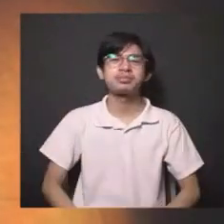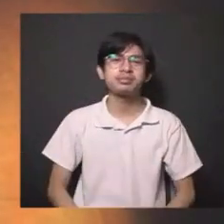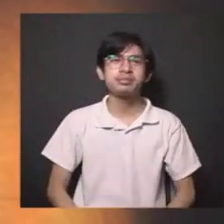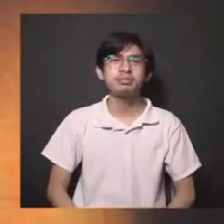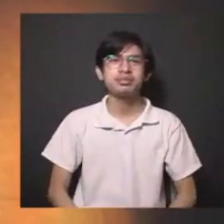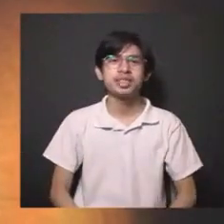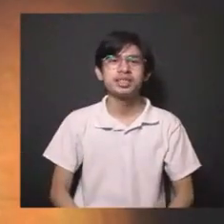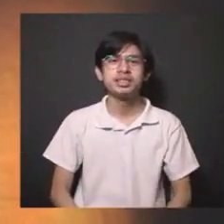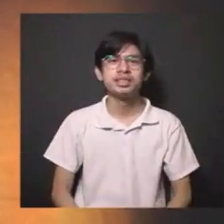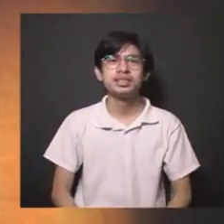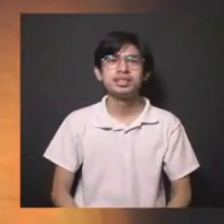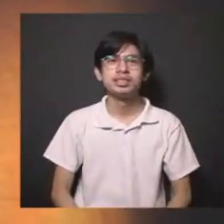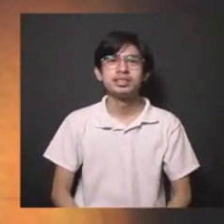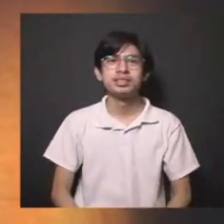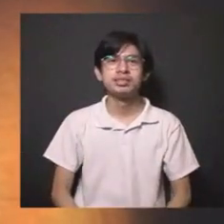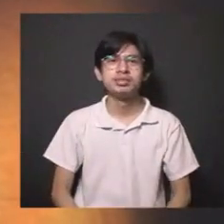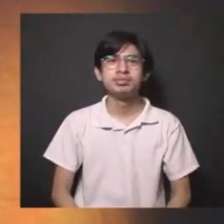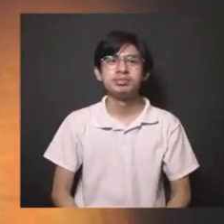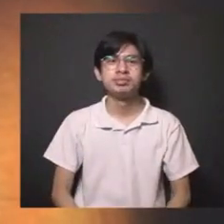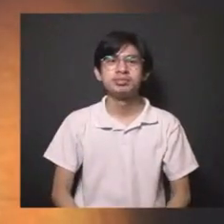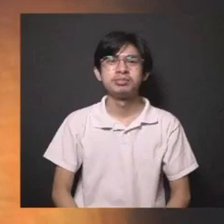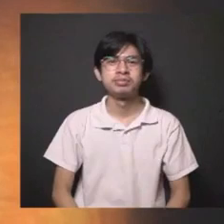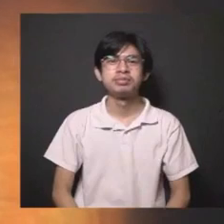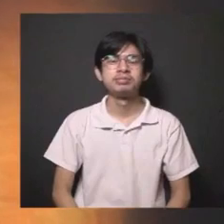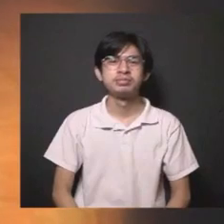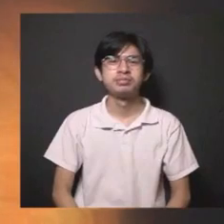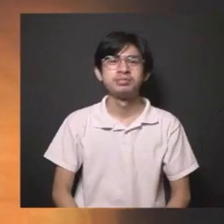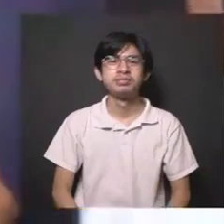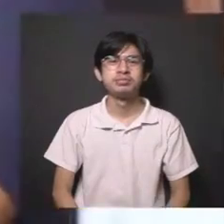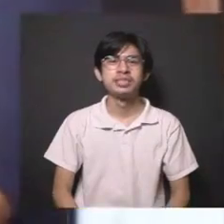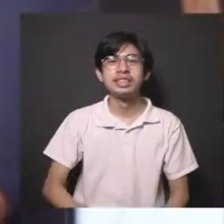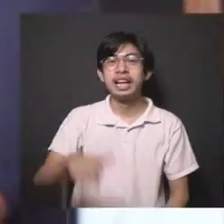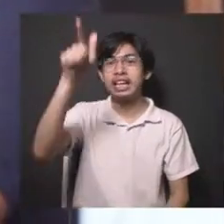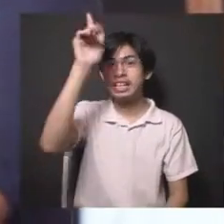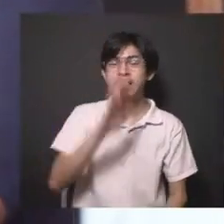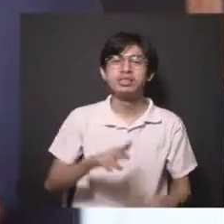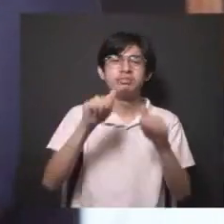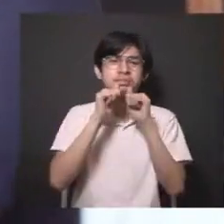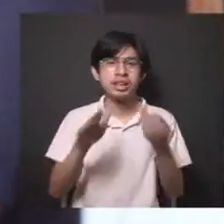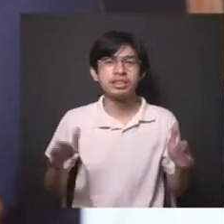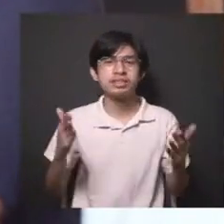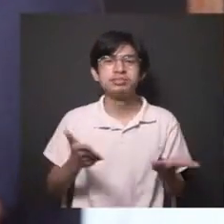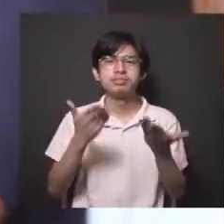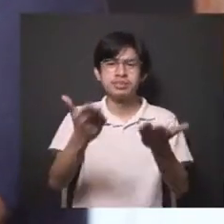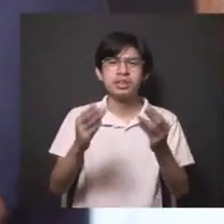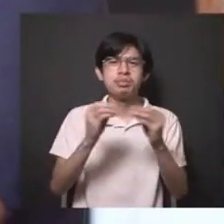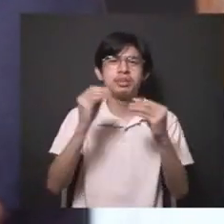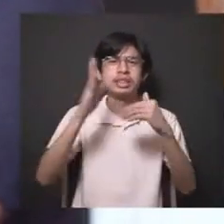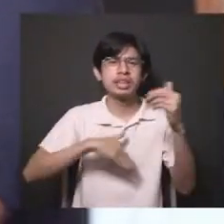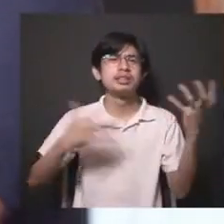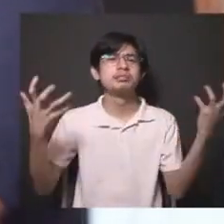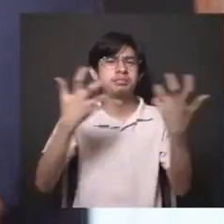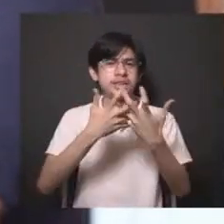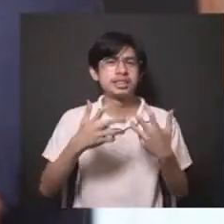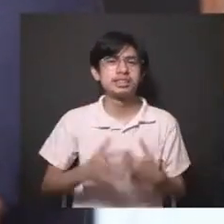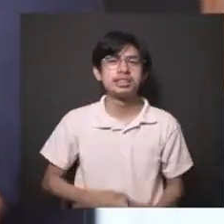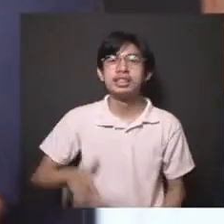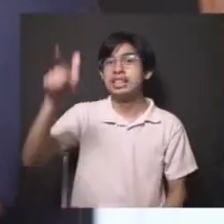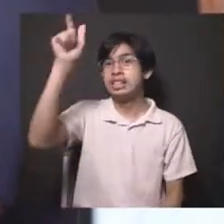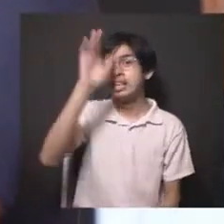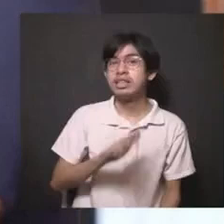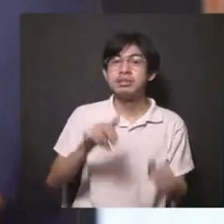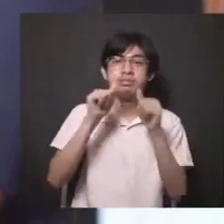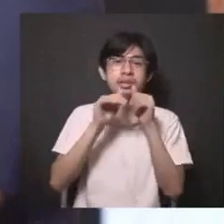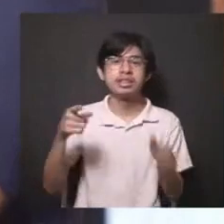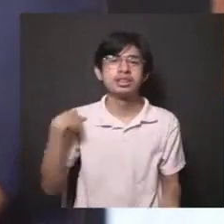God blesses you more than what you deserve. Aren't you happy that God does that? He blesses us more than what we deserve. And so Joseph does